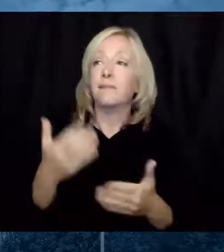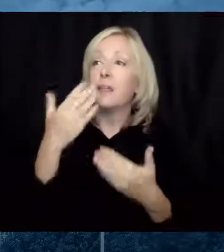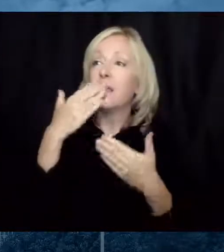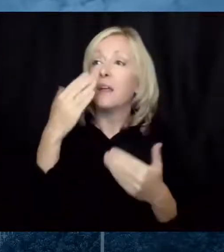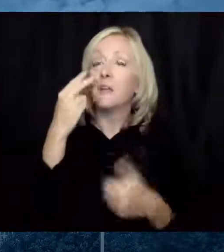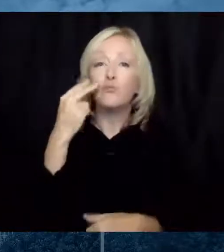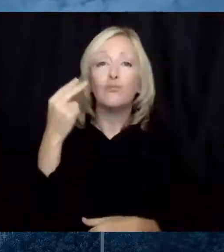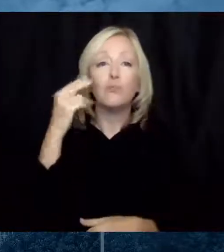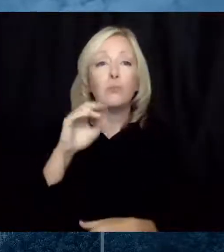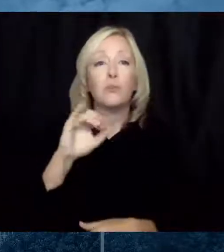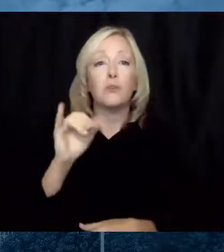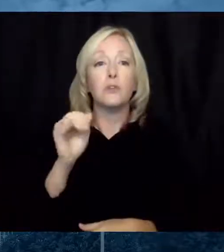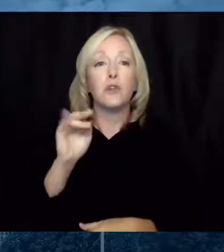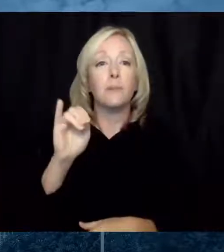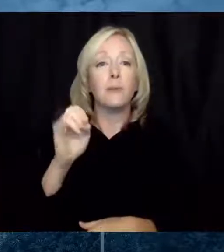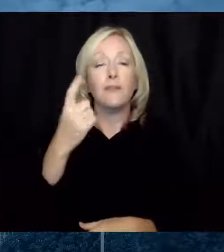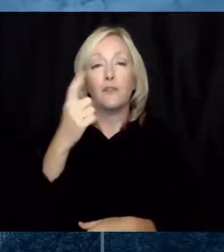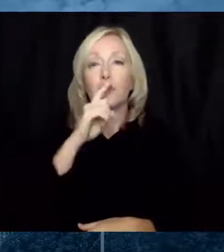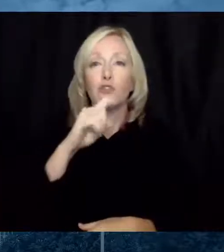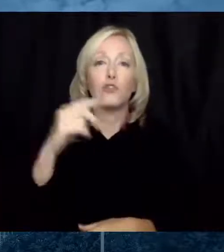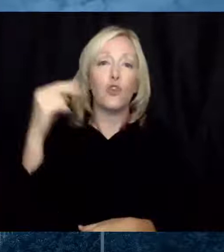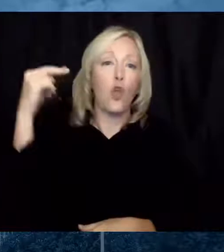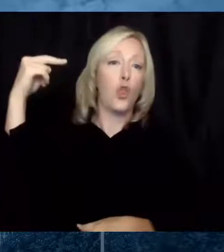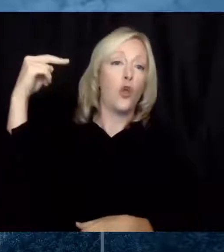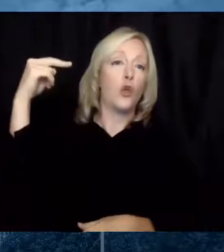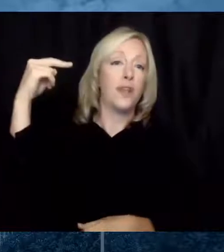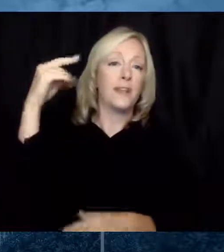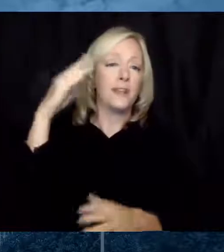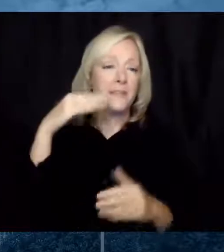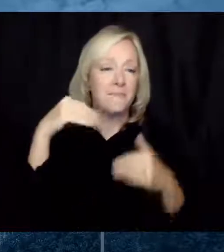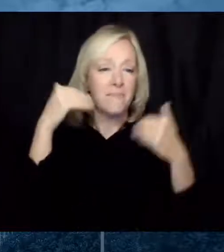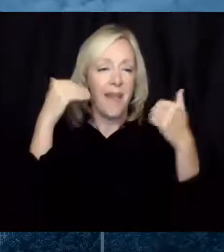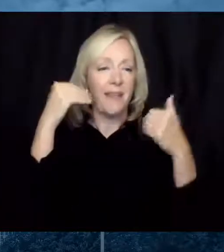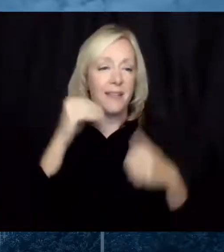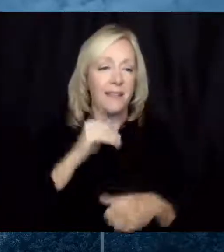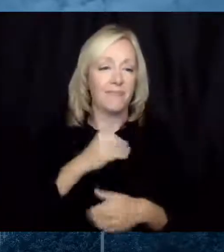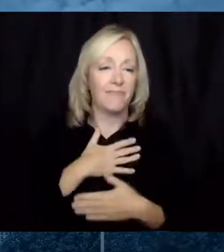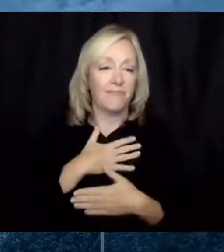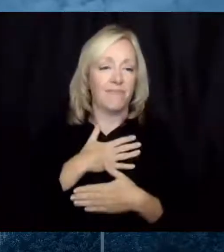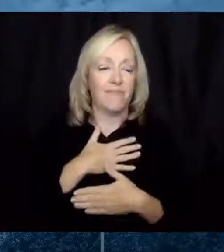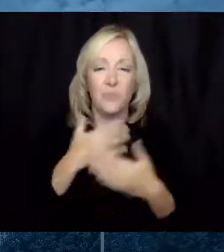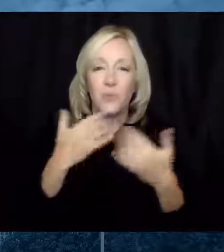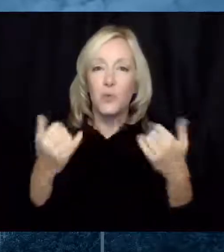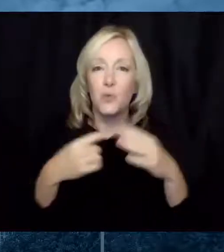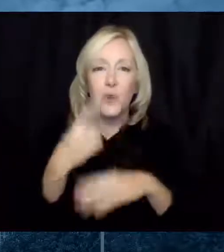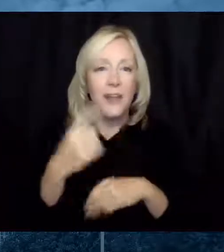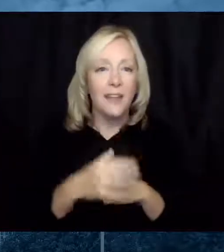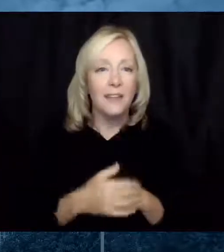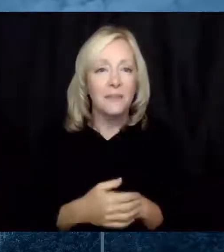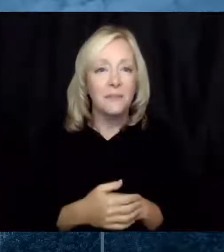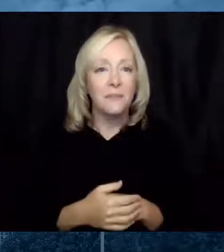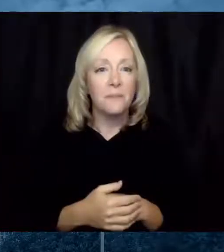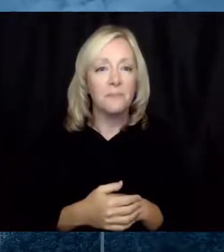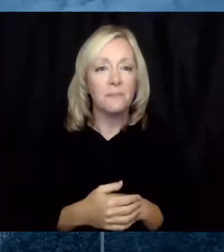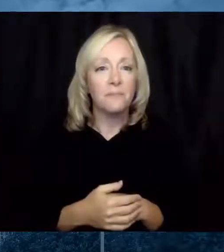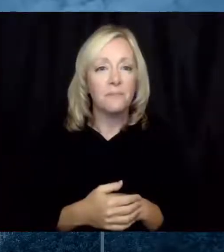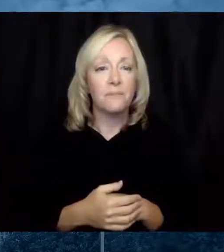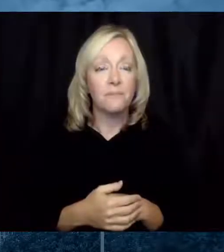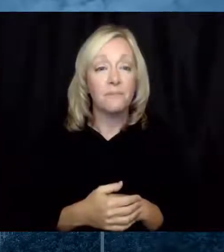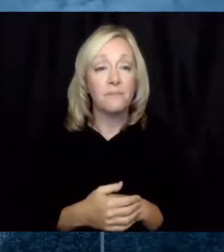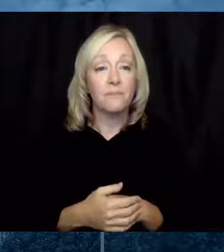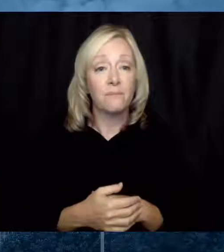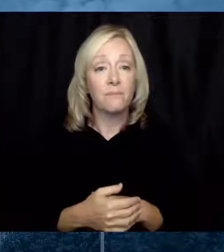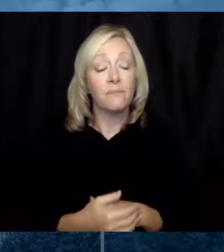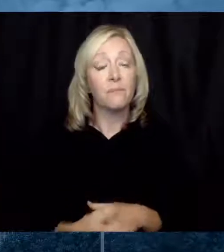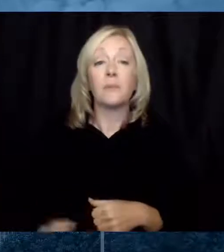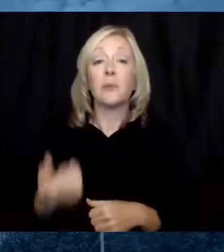is looking down, smiling on all of us today. It was said that this is not